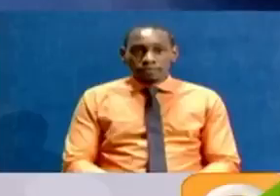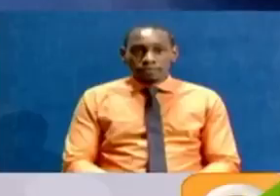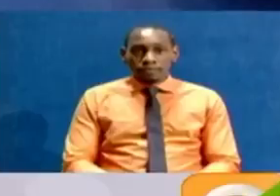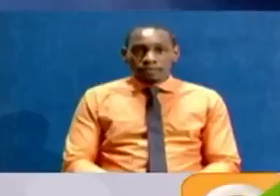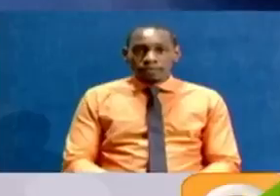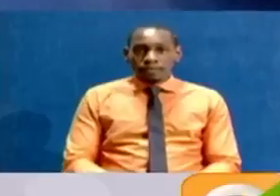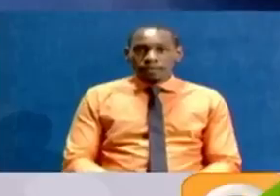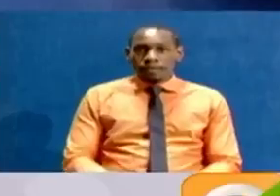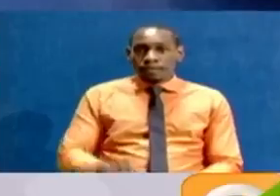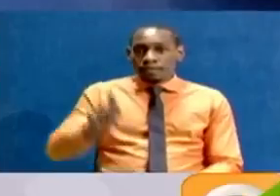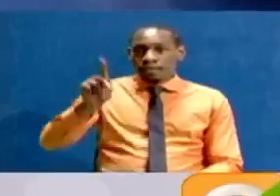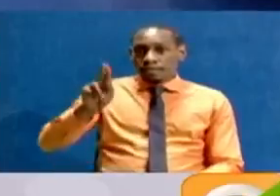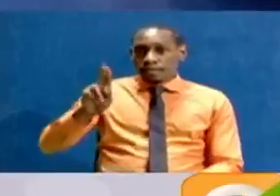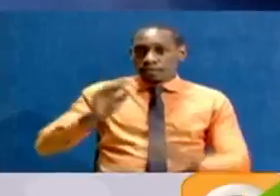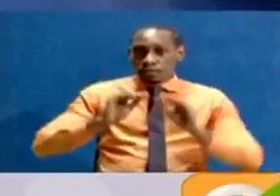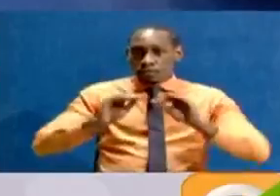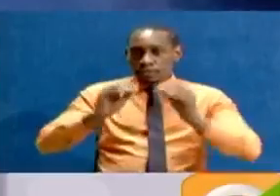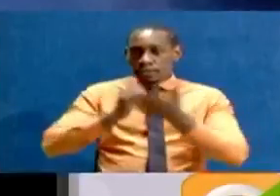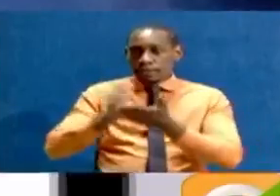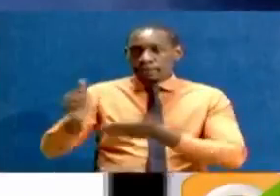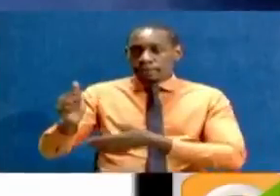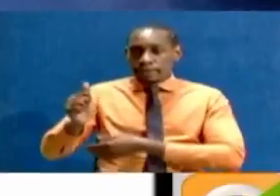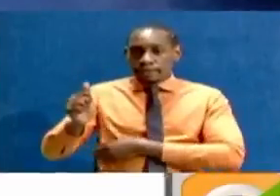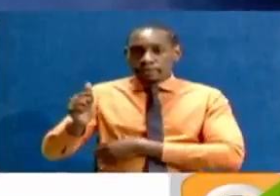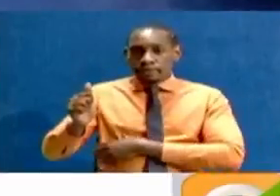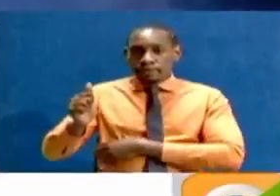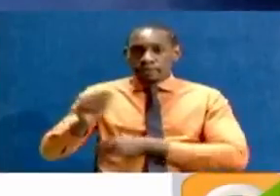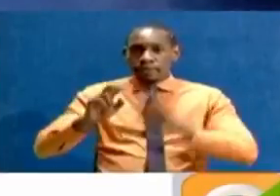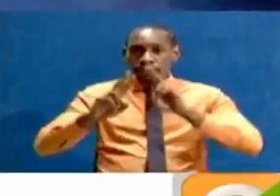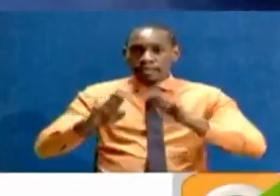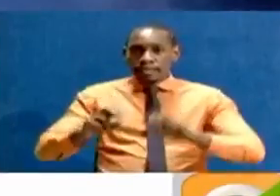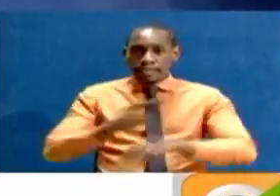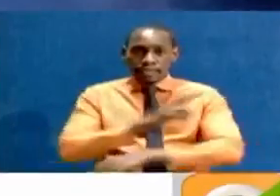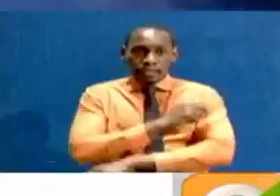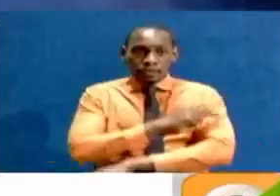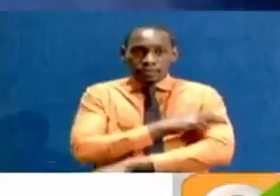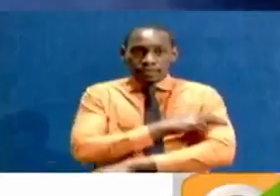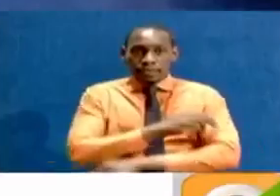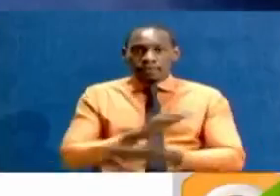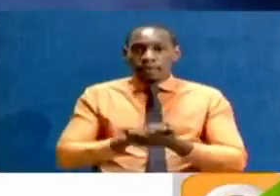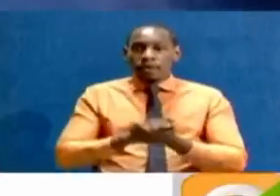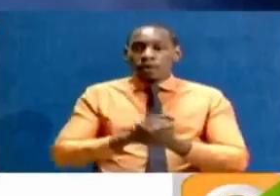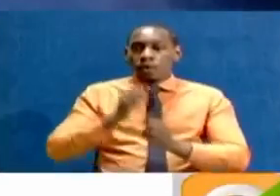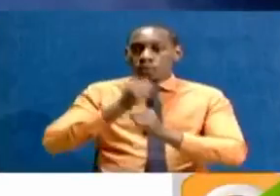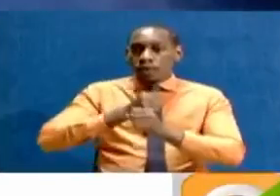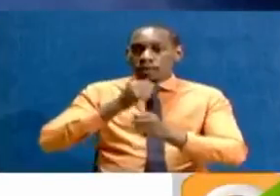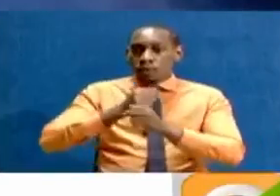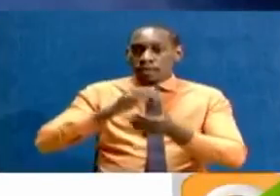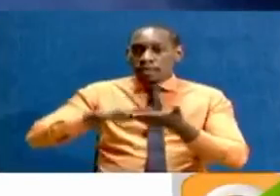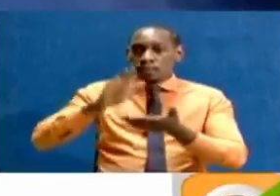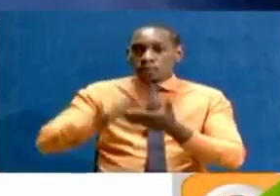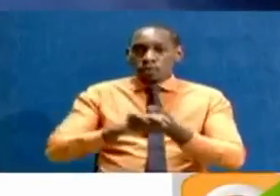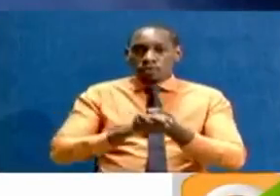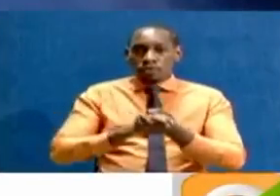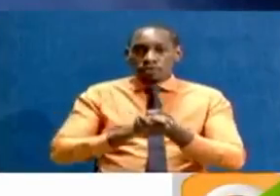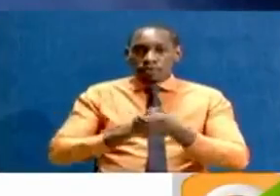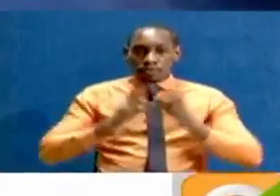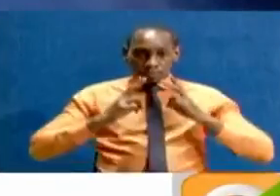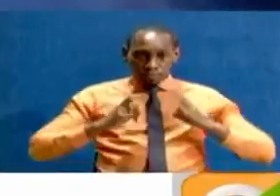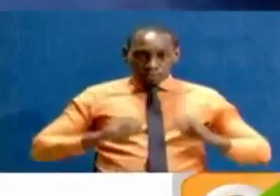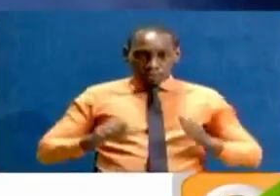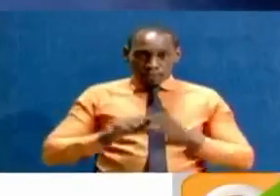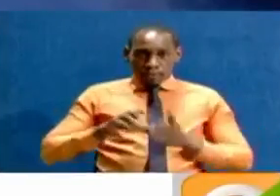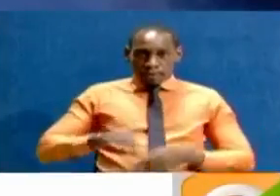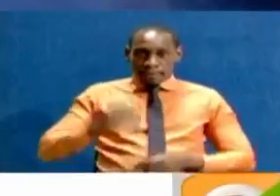And the Kenyatta University Teaching, Referral and Research Hospital has stepped up the fight in matters